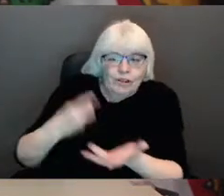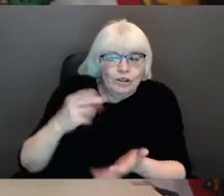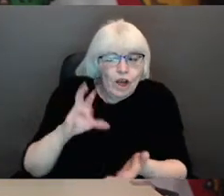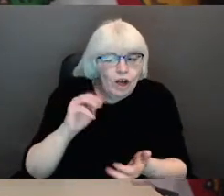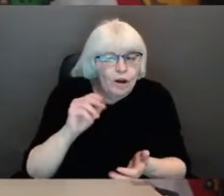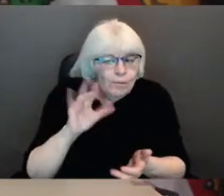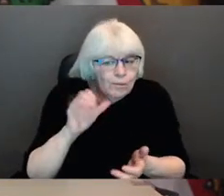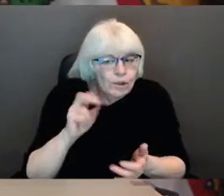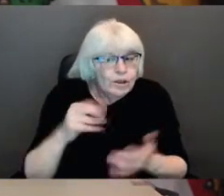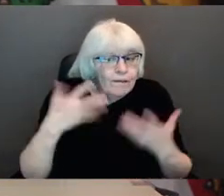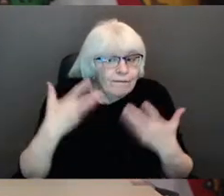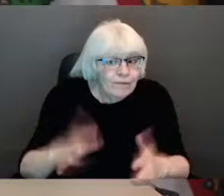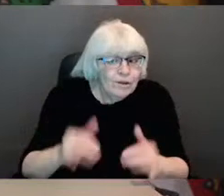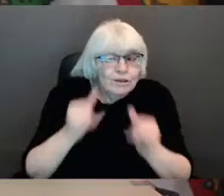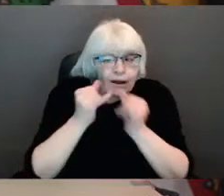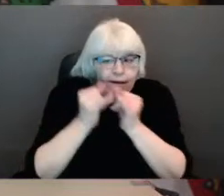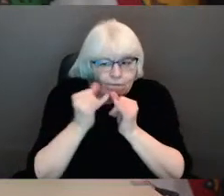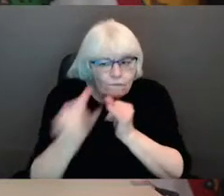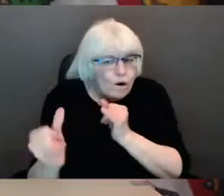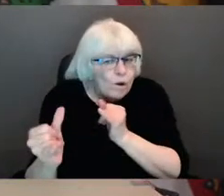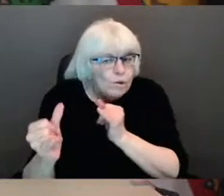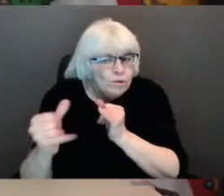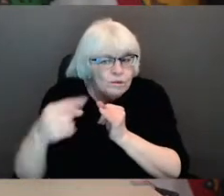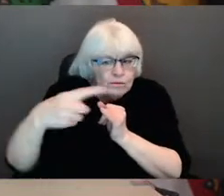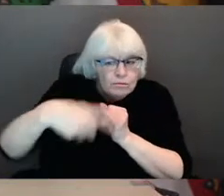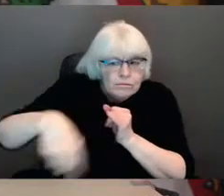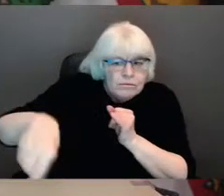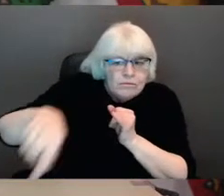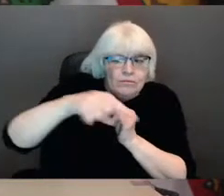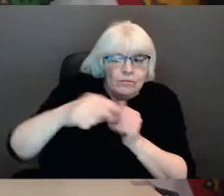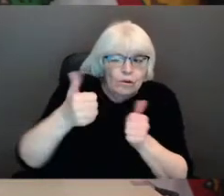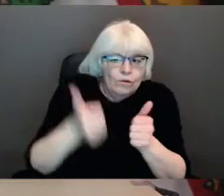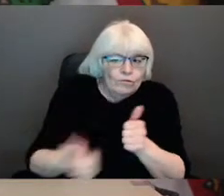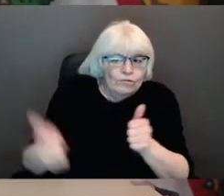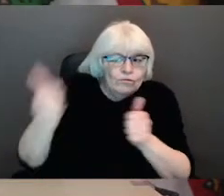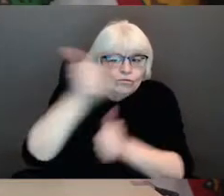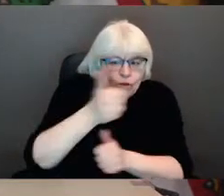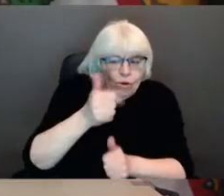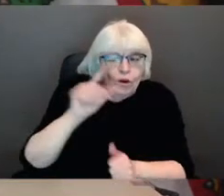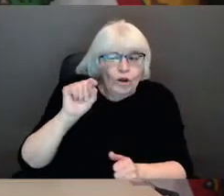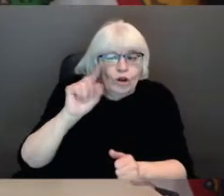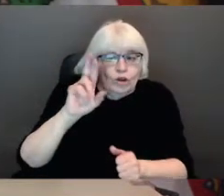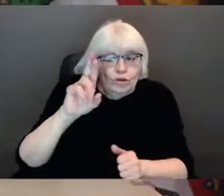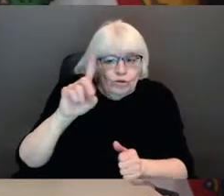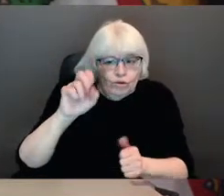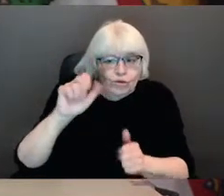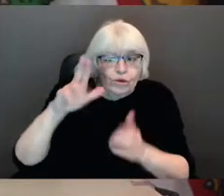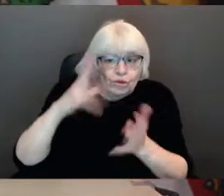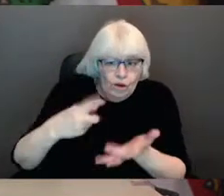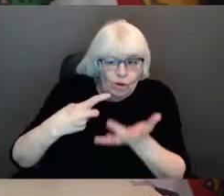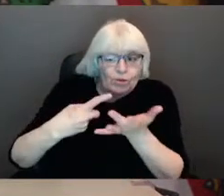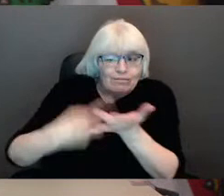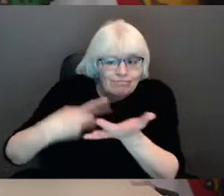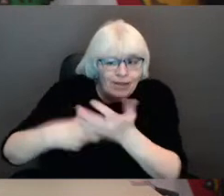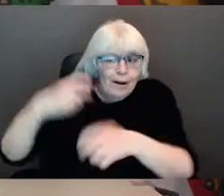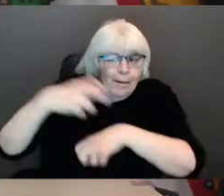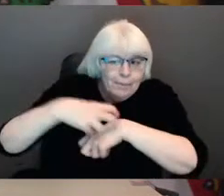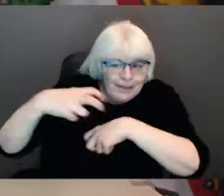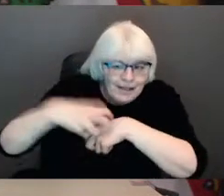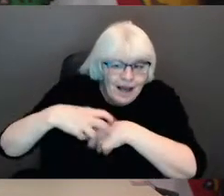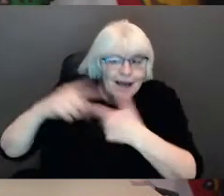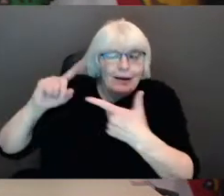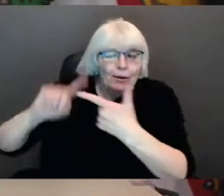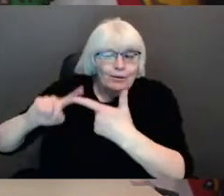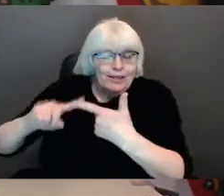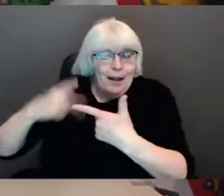discussed potatoes, but also COVID-19 in our province. I did provide an update to the Prime Minister on our current landscape and our